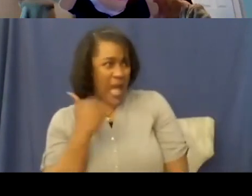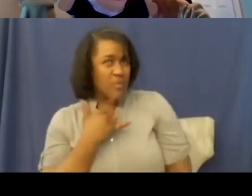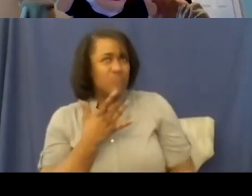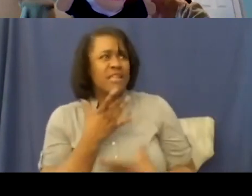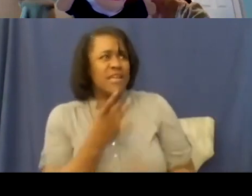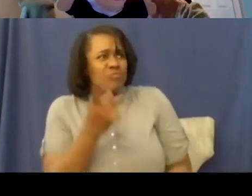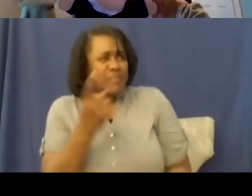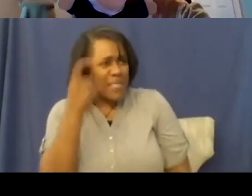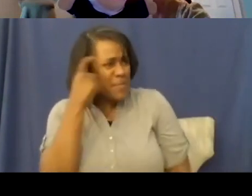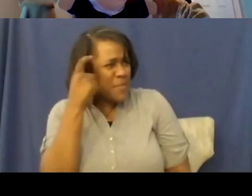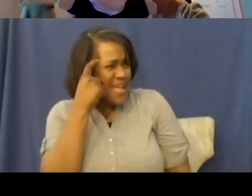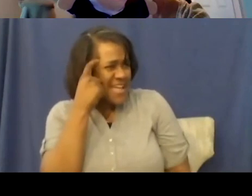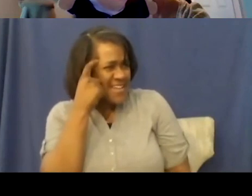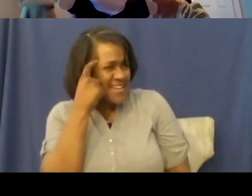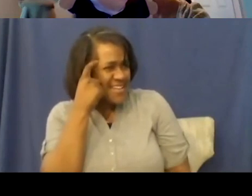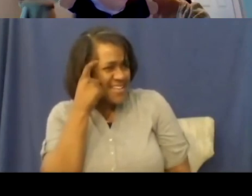brain.